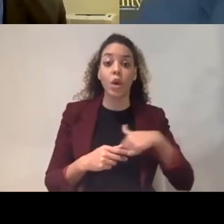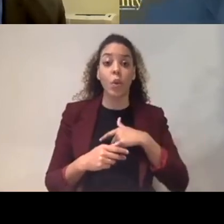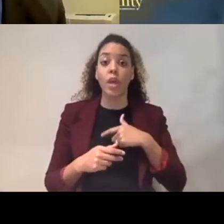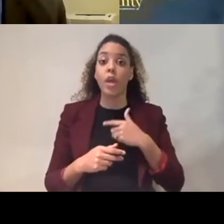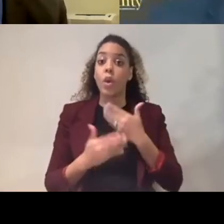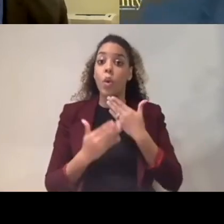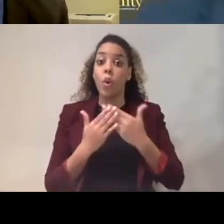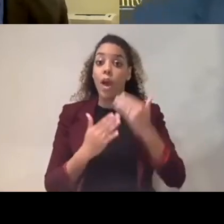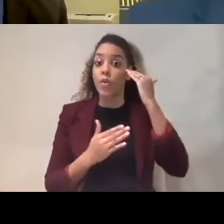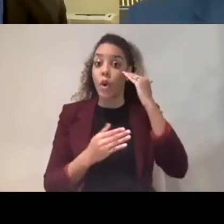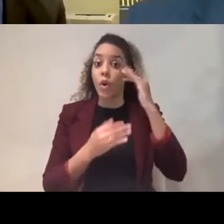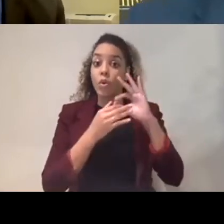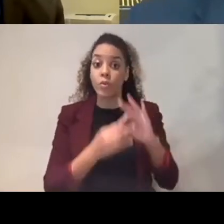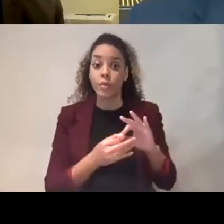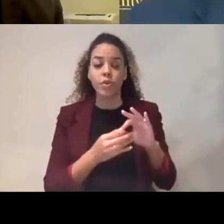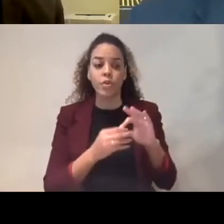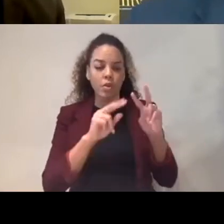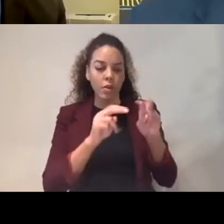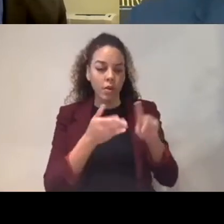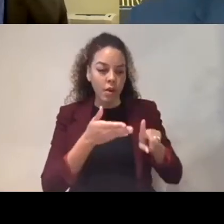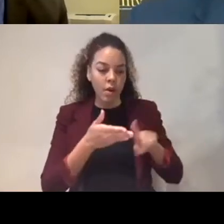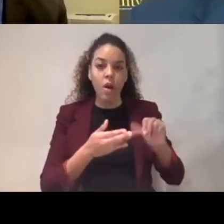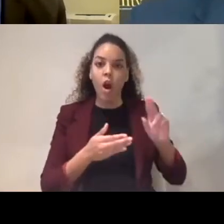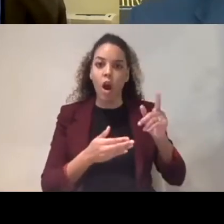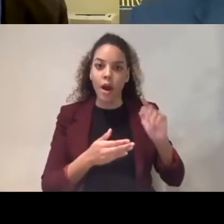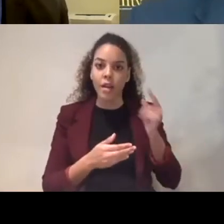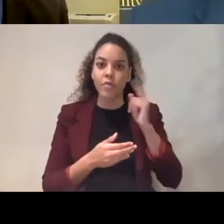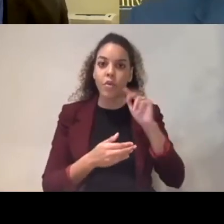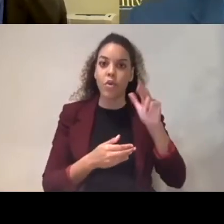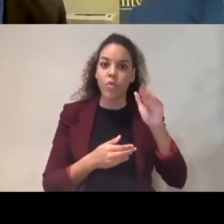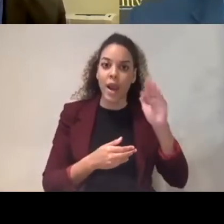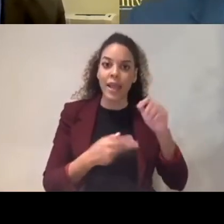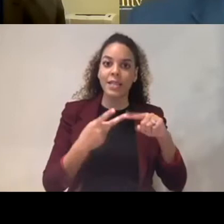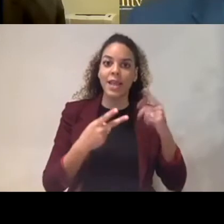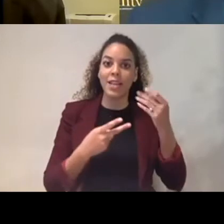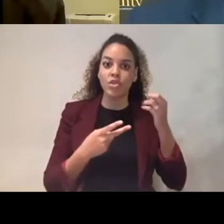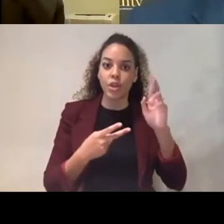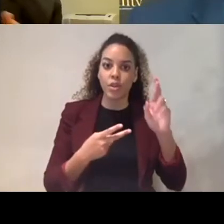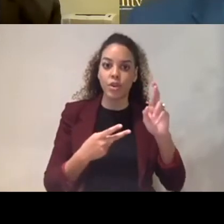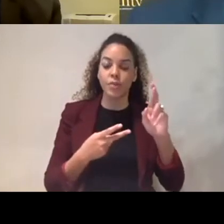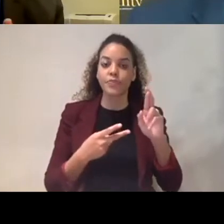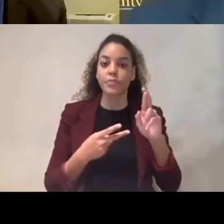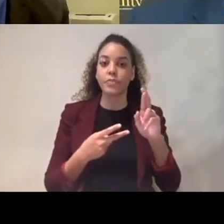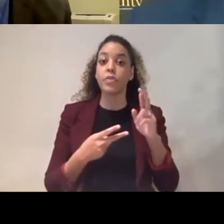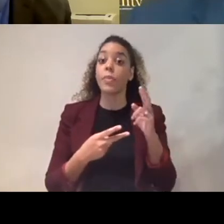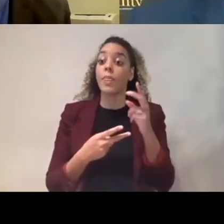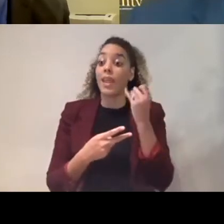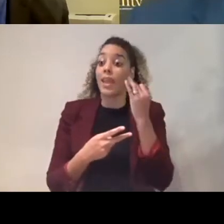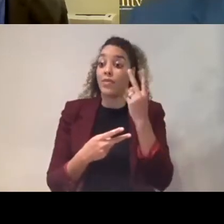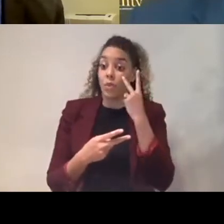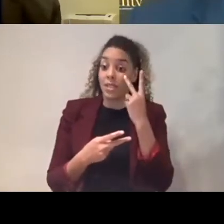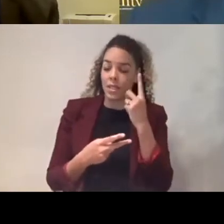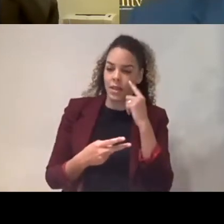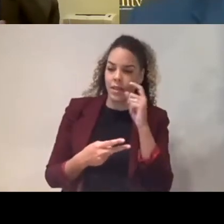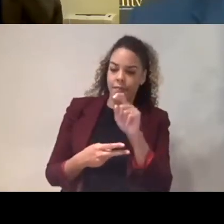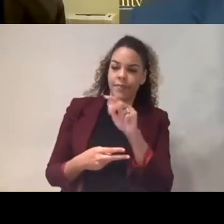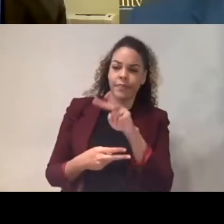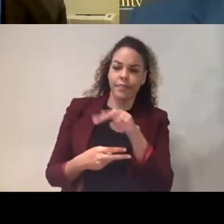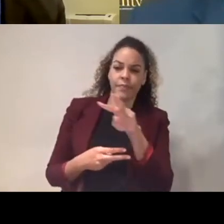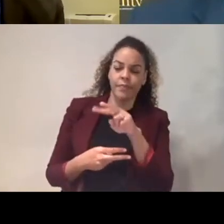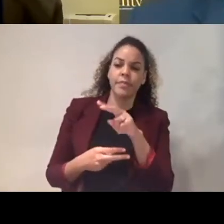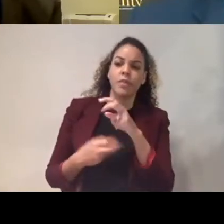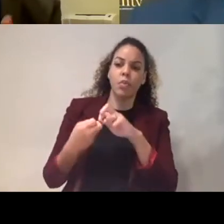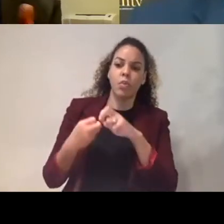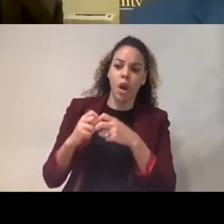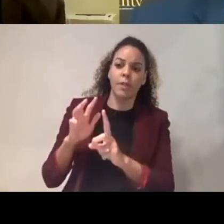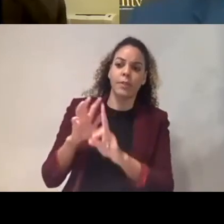gender. And we are looking in our focused review program in appropriate circumstances where we see an indicator or a problem area